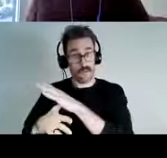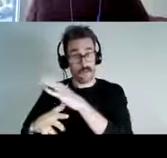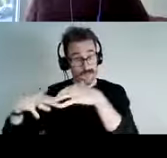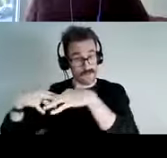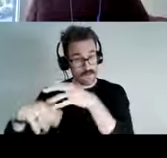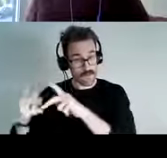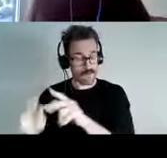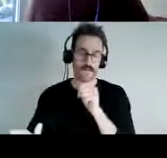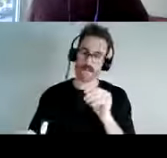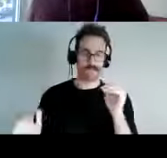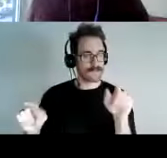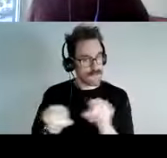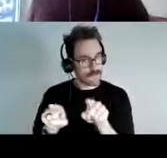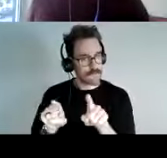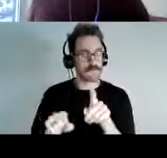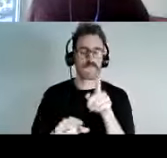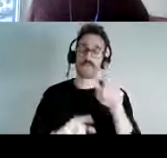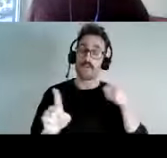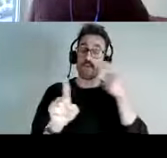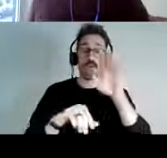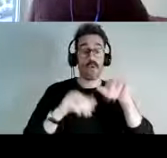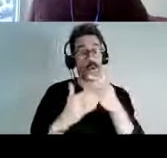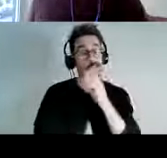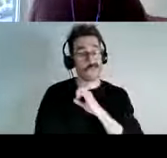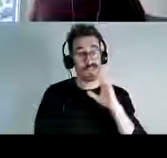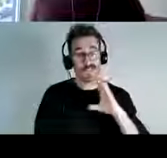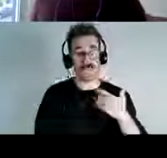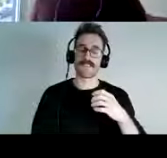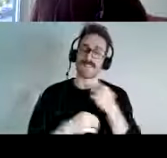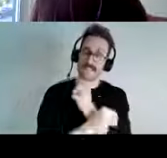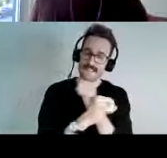safe communities for all seniors.